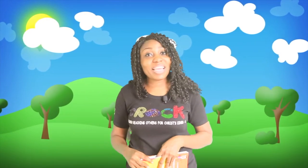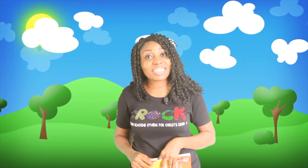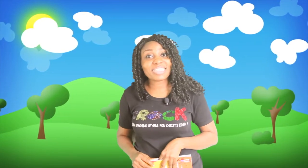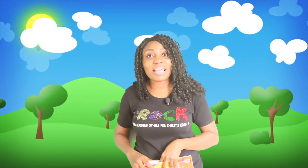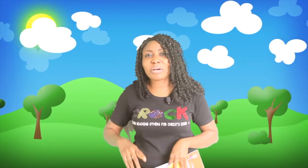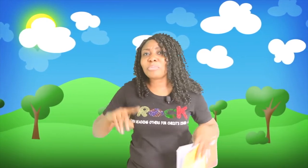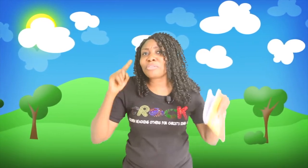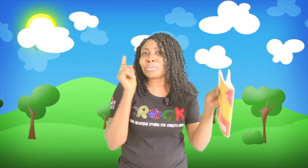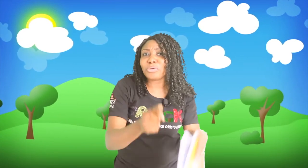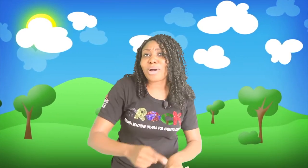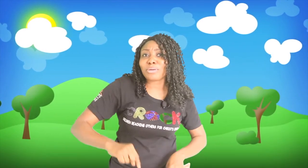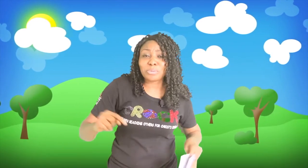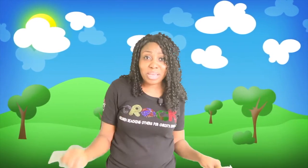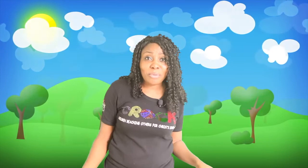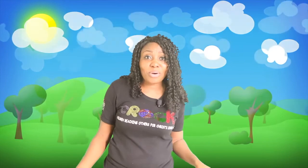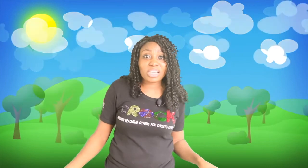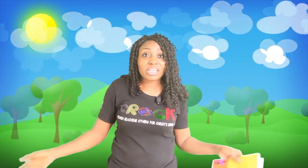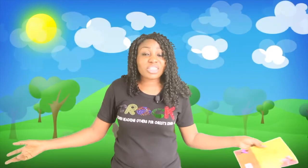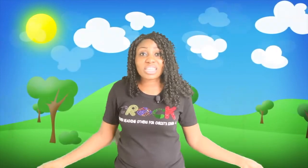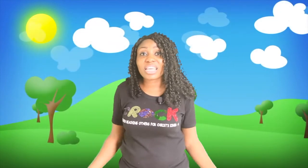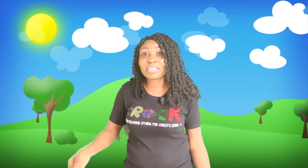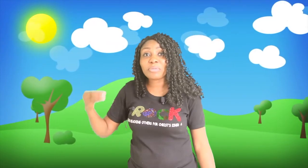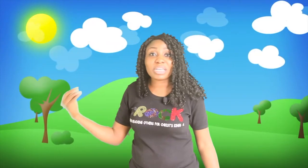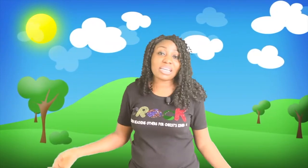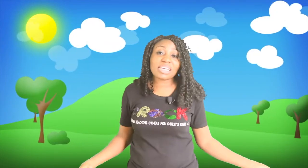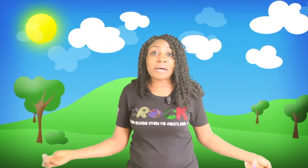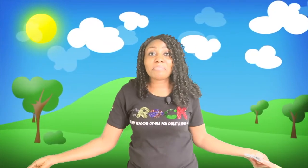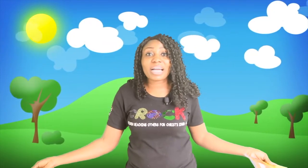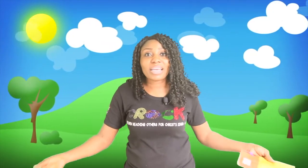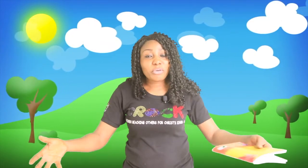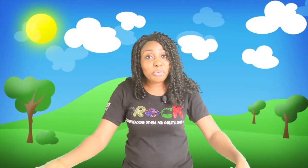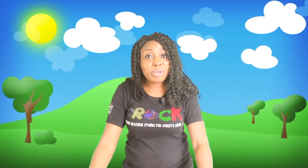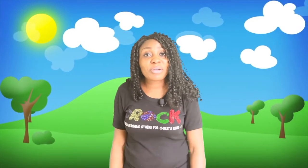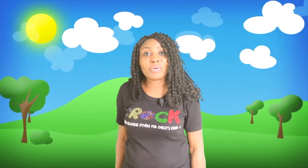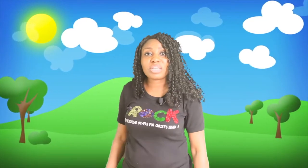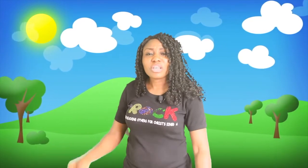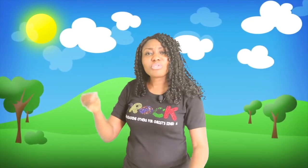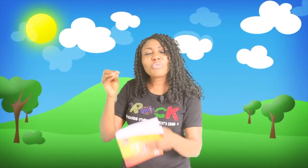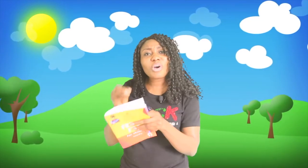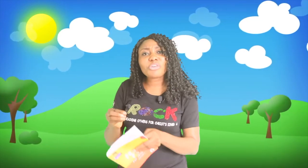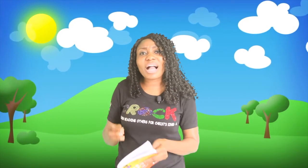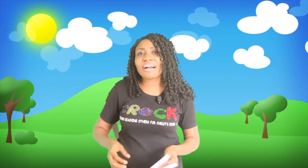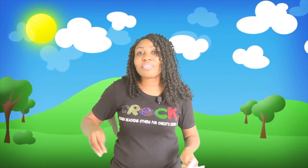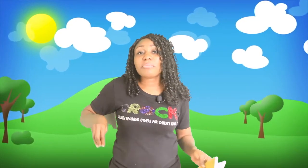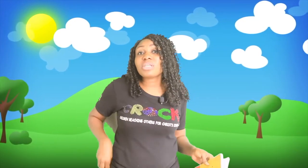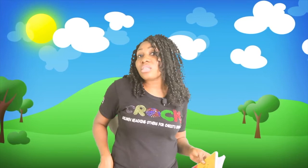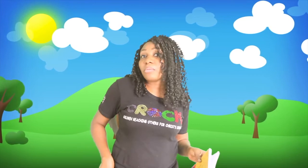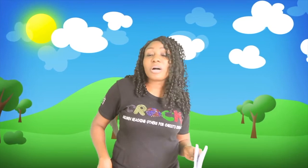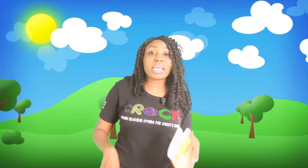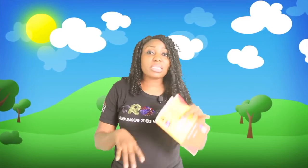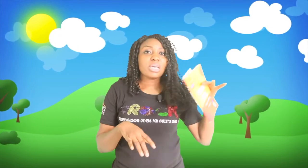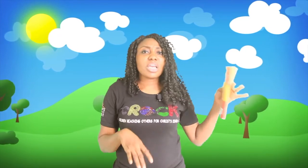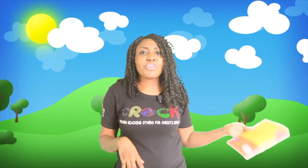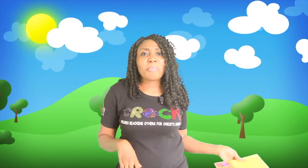an amazing time. I hope you even know how to make one. Just in case mommy and daddy can't buy, you make one. So the one you have, put it in